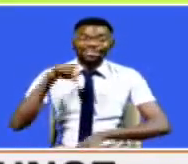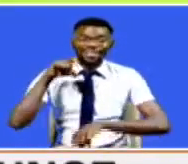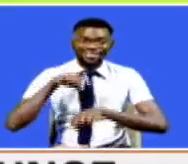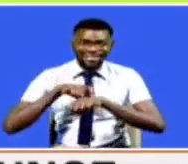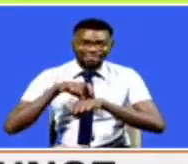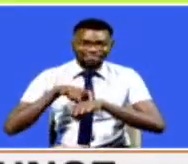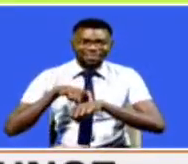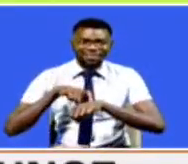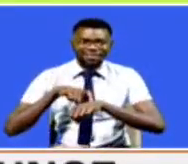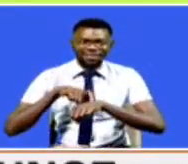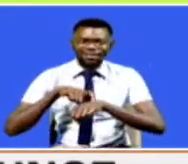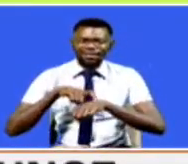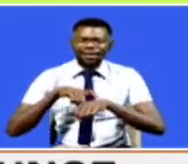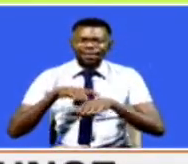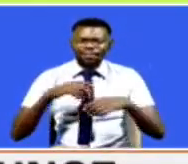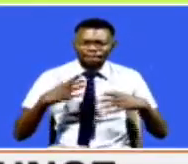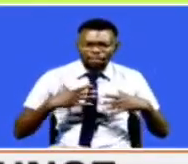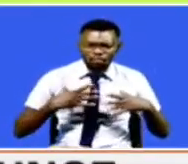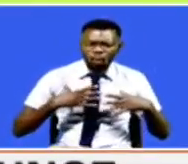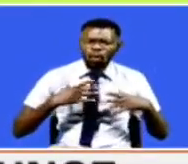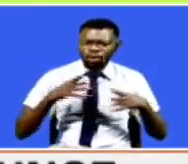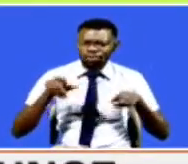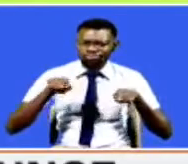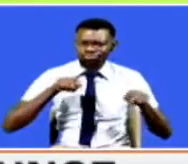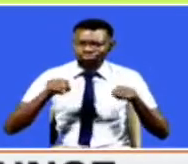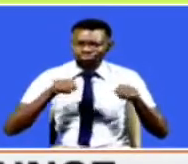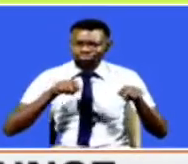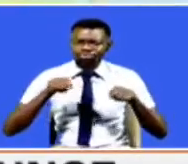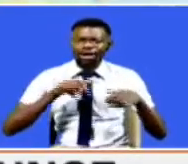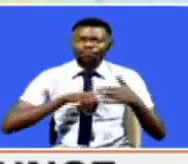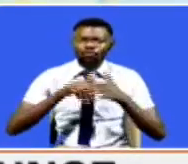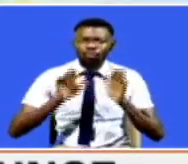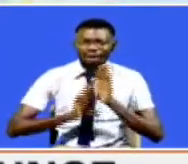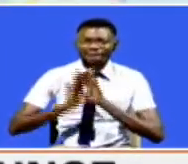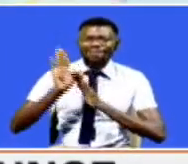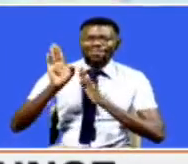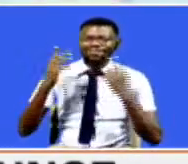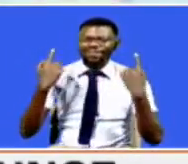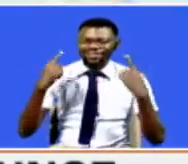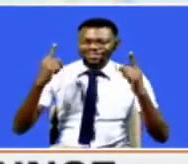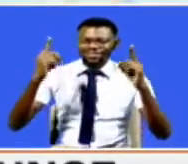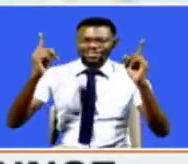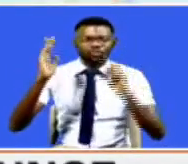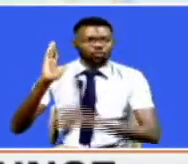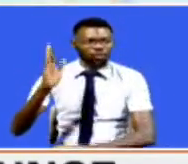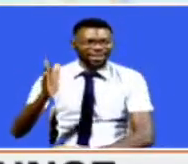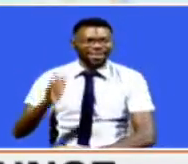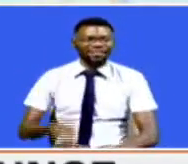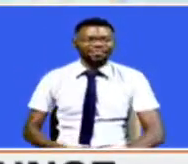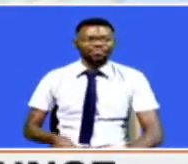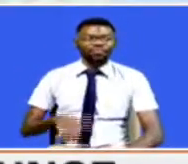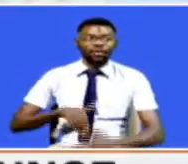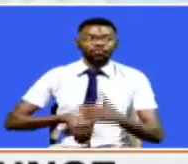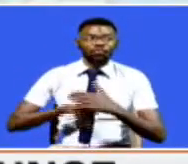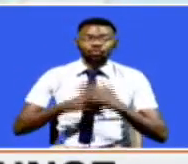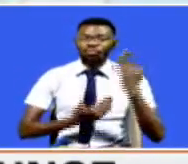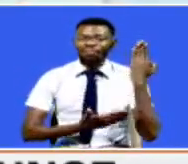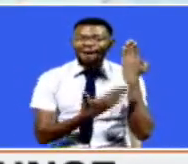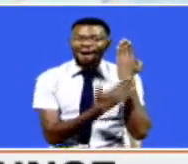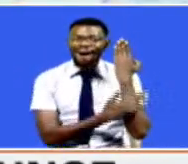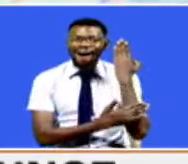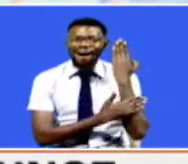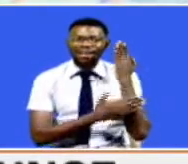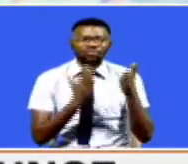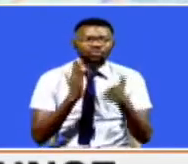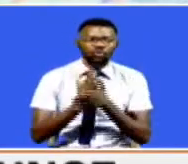have administrators who really want to develop soccer in this country will go far. For the football of this country, we are still